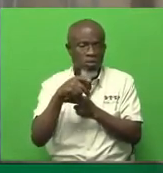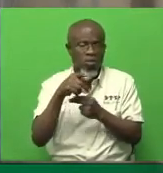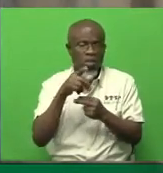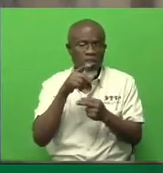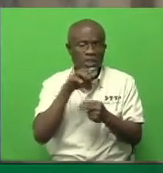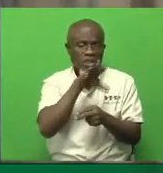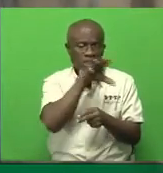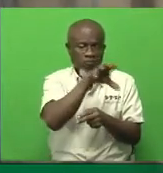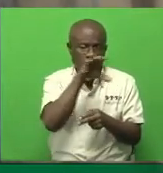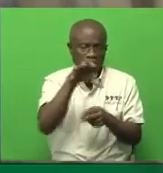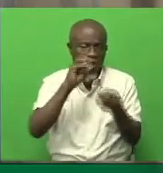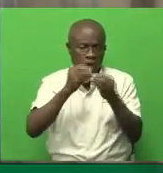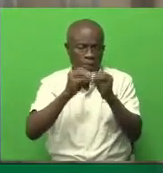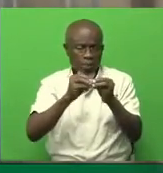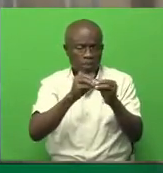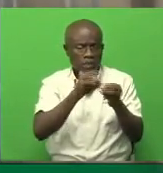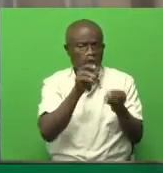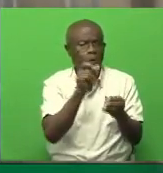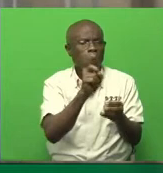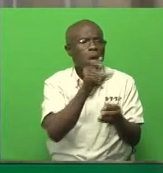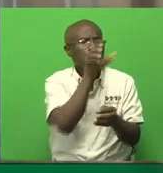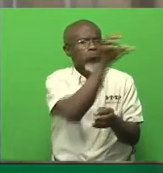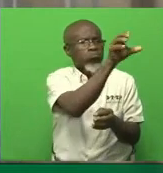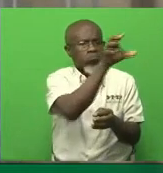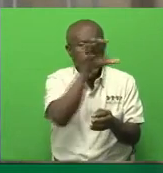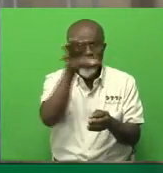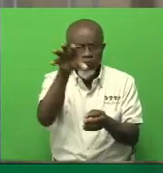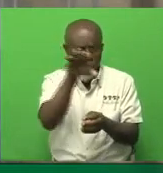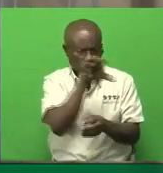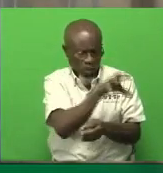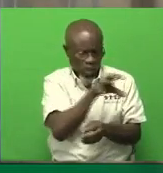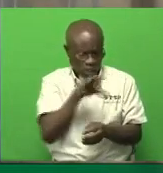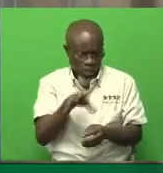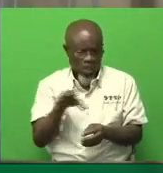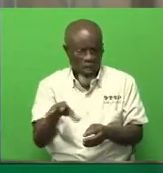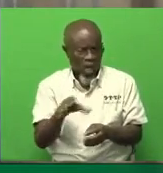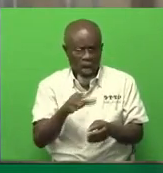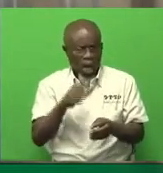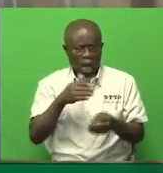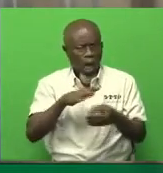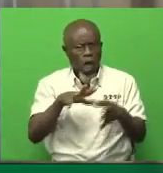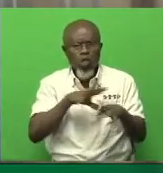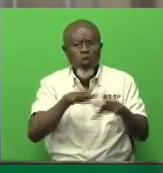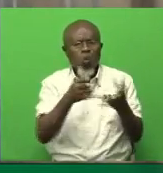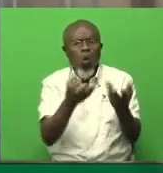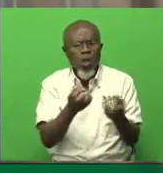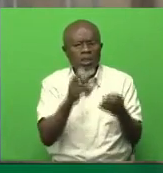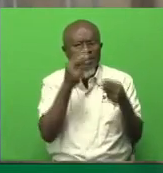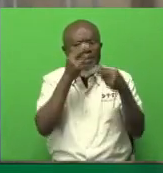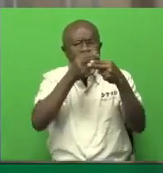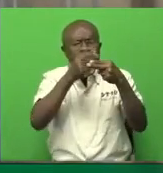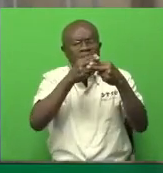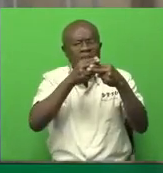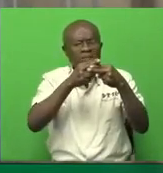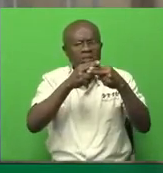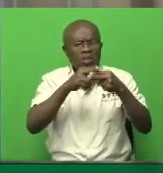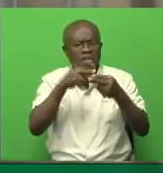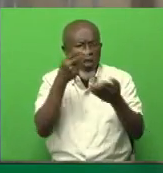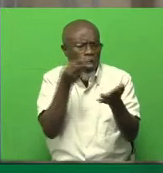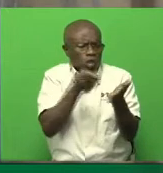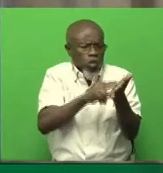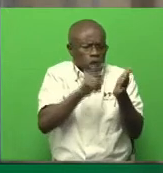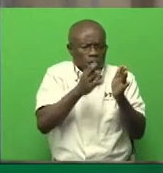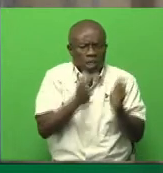interested at this point in who they are and I'm just I don't want the names of the contractors I just want the numbers you see